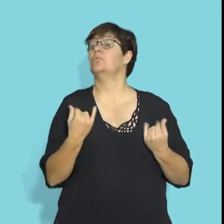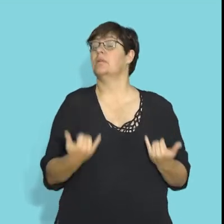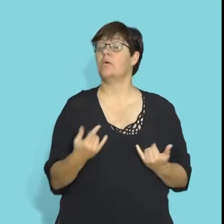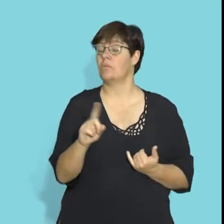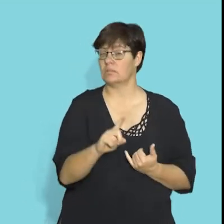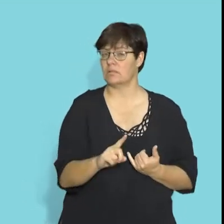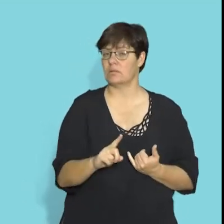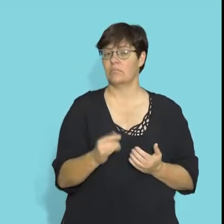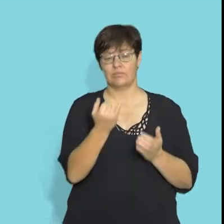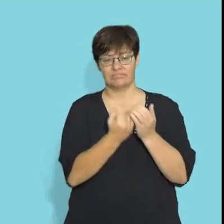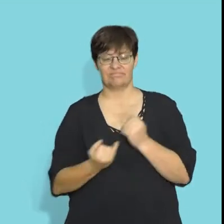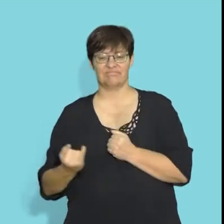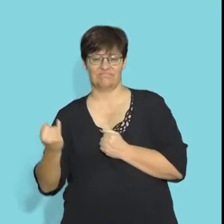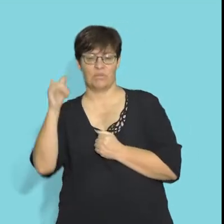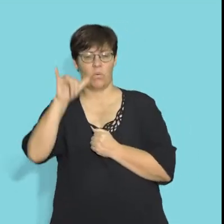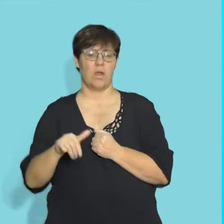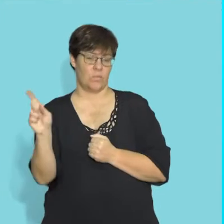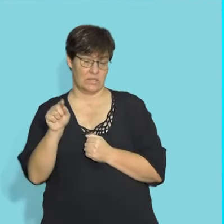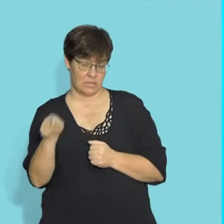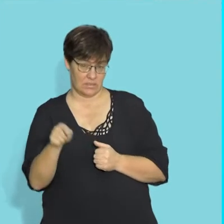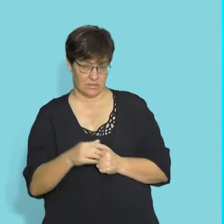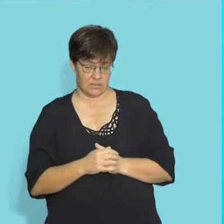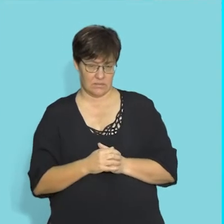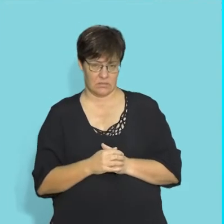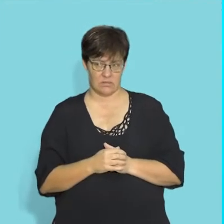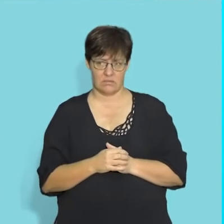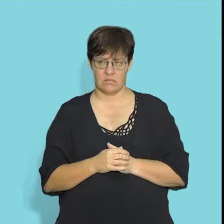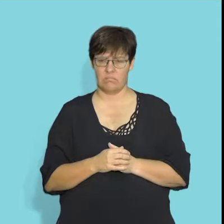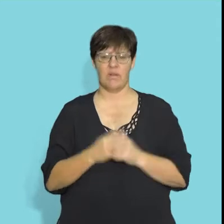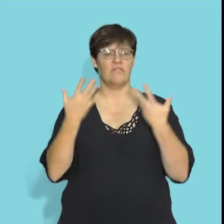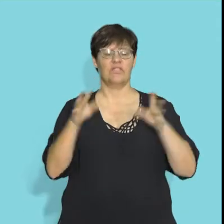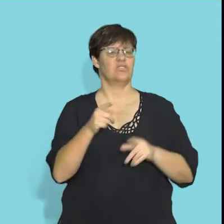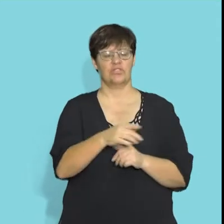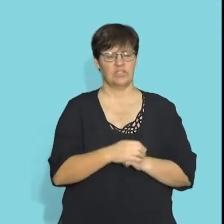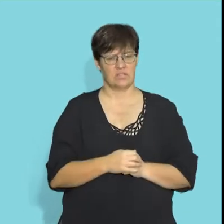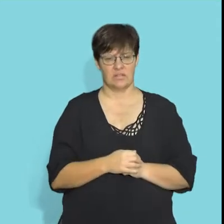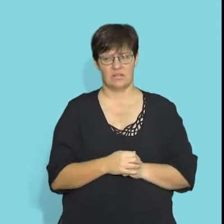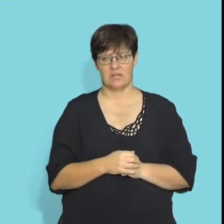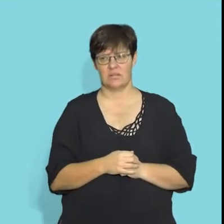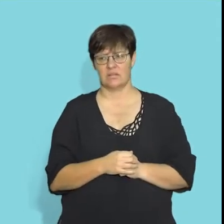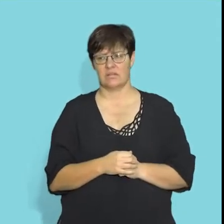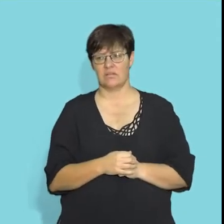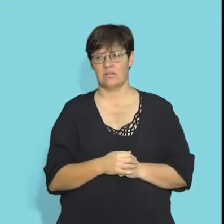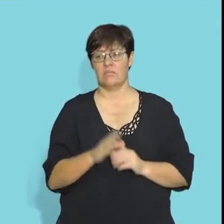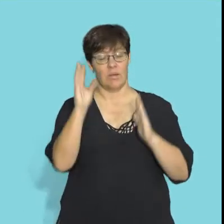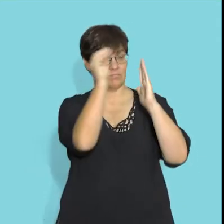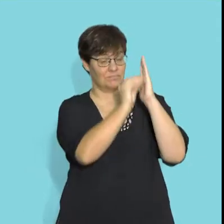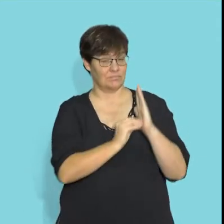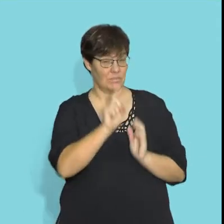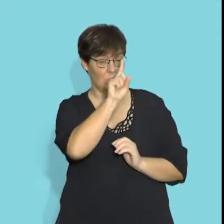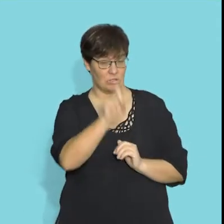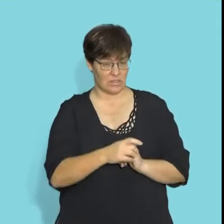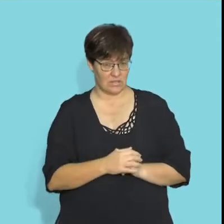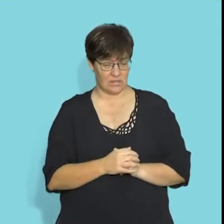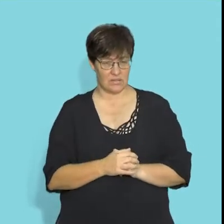do is I can go and isolate what y is. Now, I'm not going to finish this question. Write that